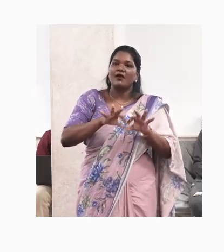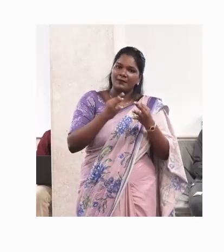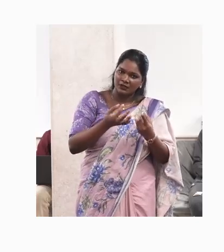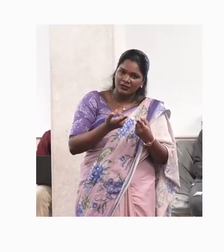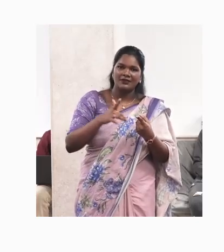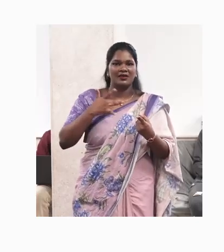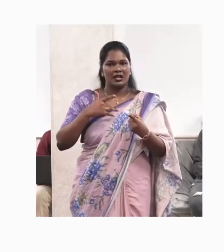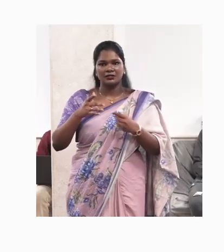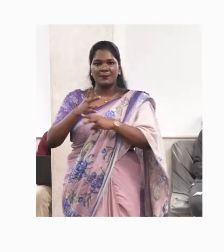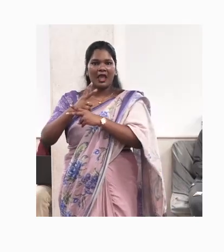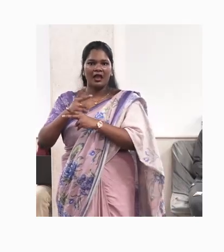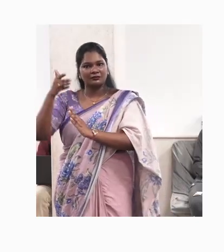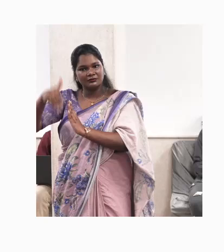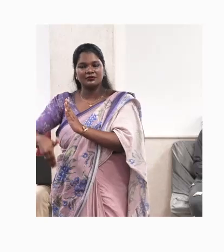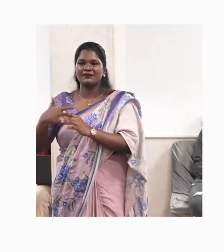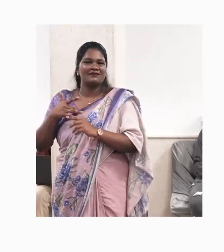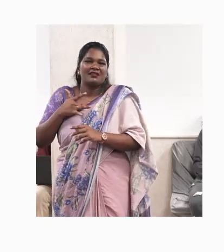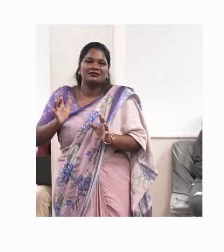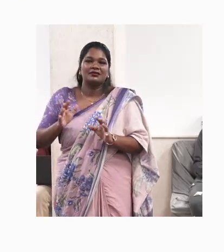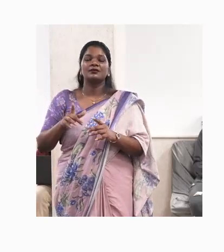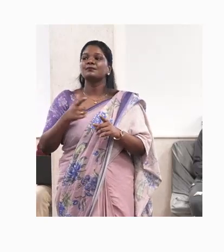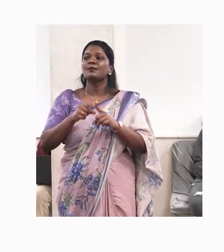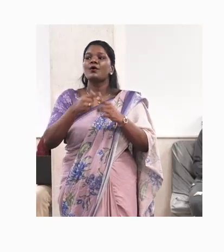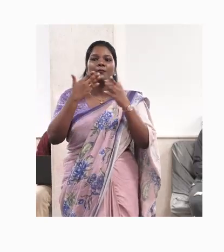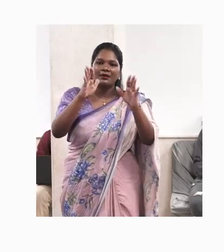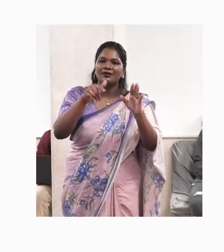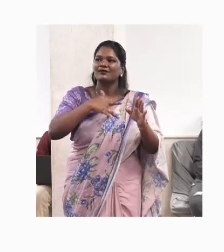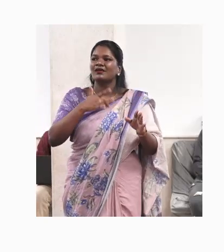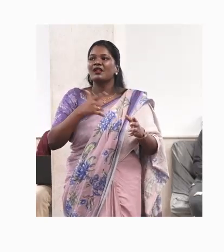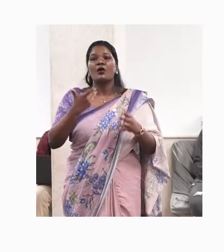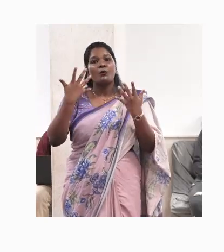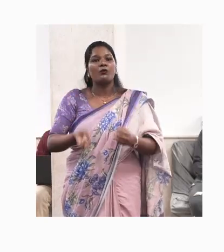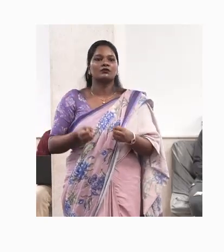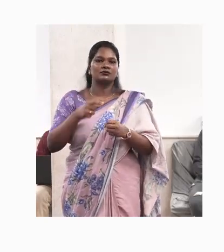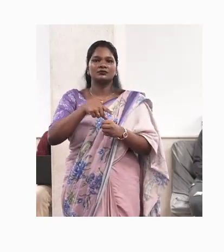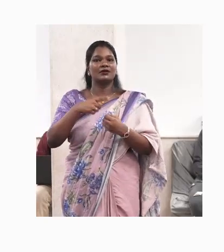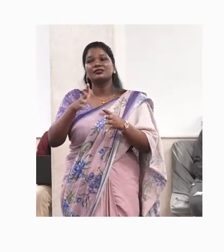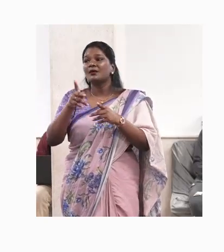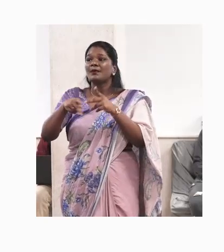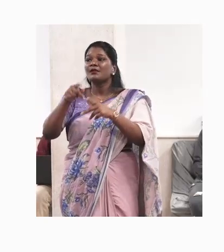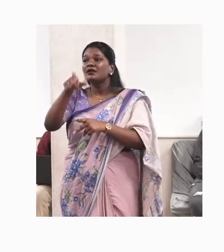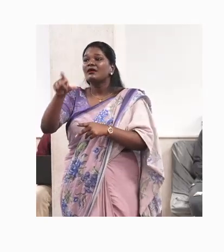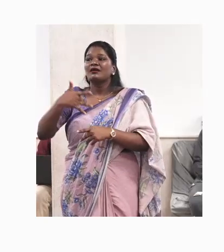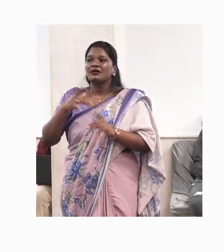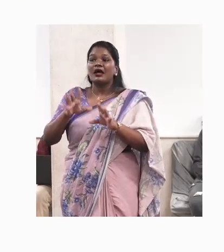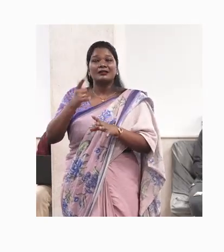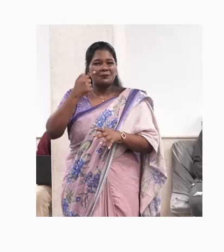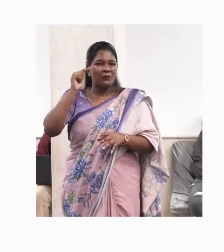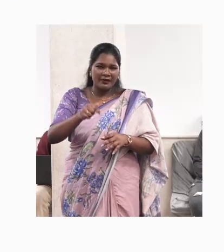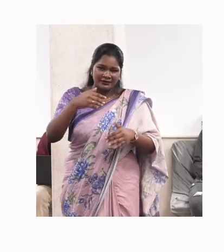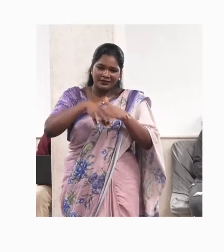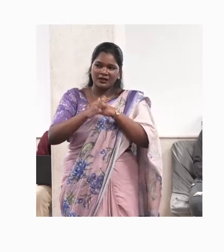wasn't comfortable with the care system, wasn't comfortable with open dialogue, and didn't want to engage with any one of those options at that